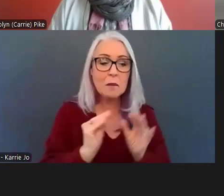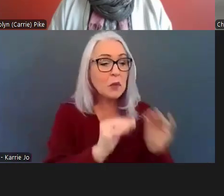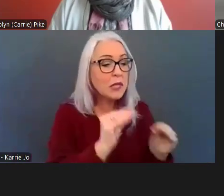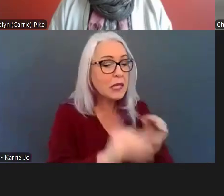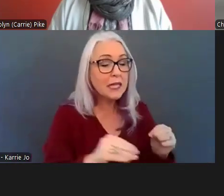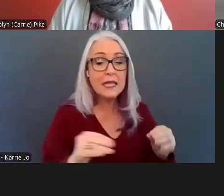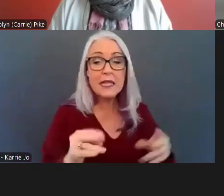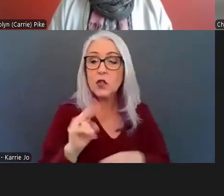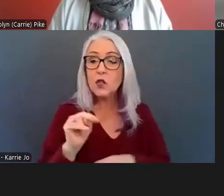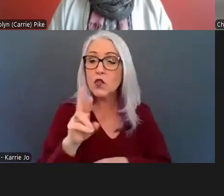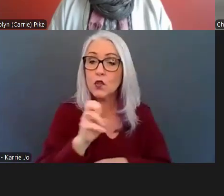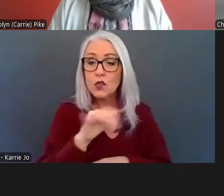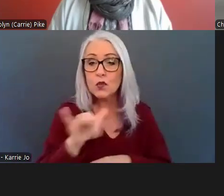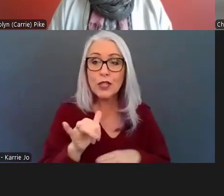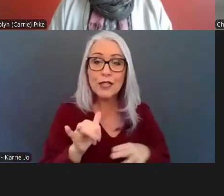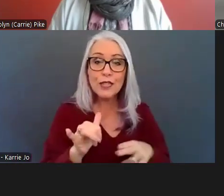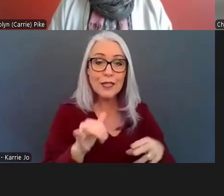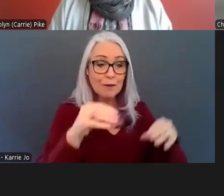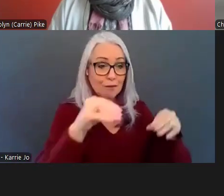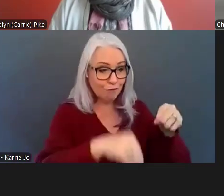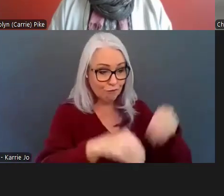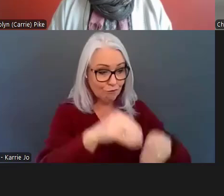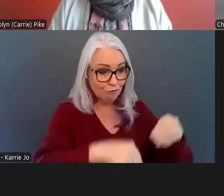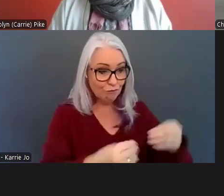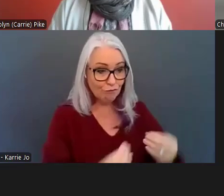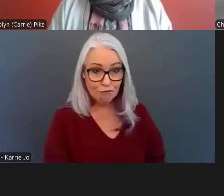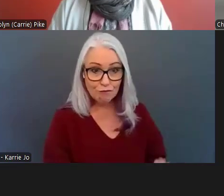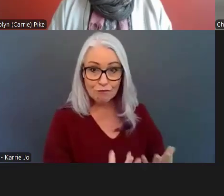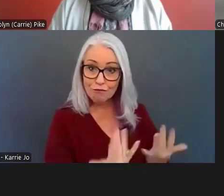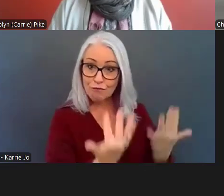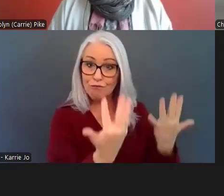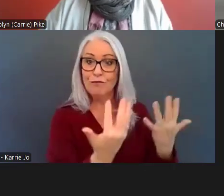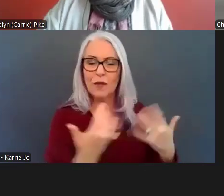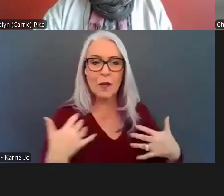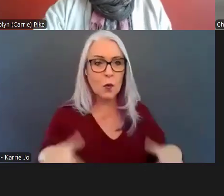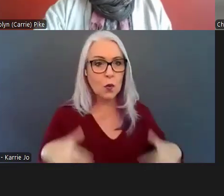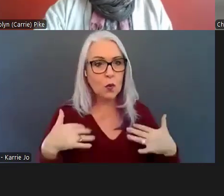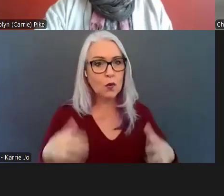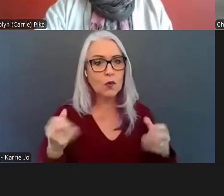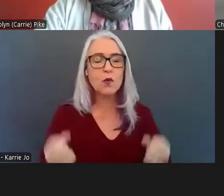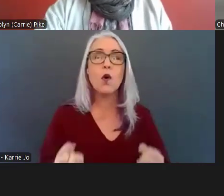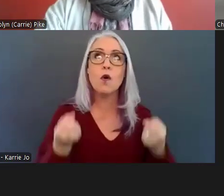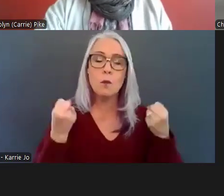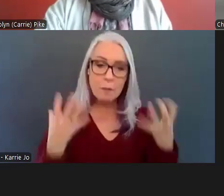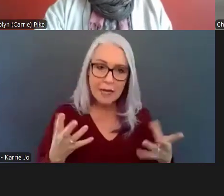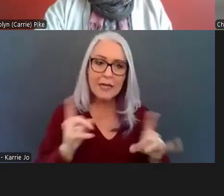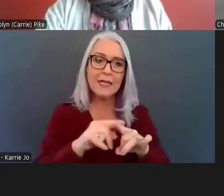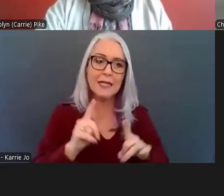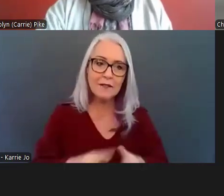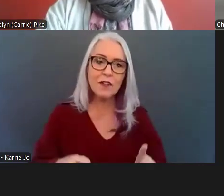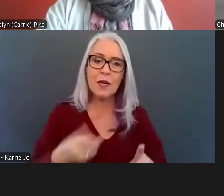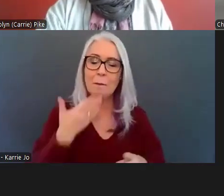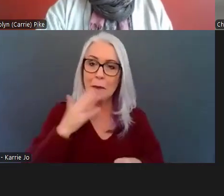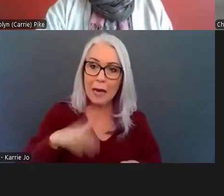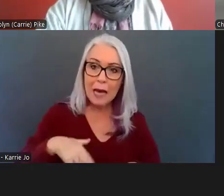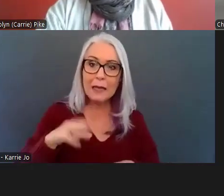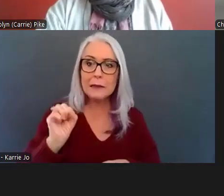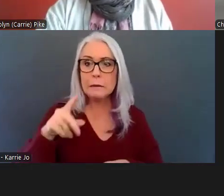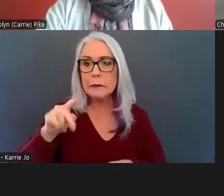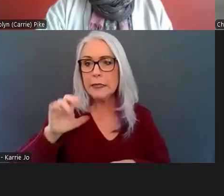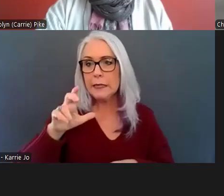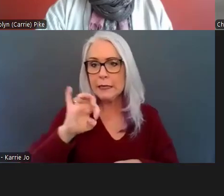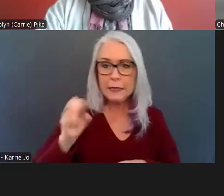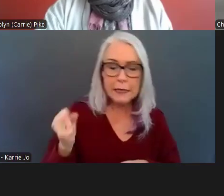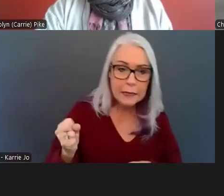bins and growing it out. And he came up with some unbelievable number of invasive species that they ended